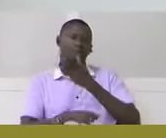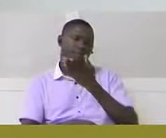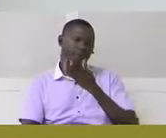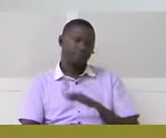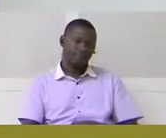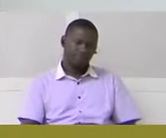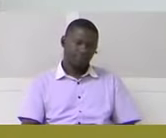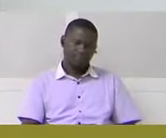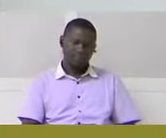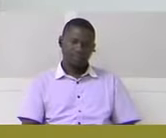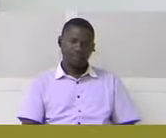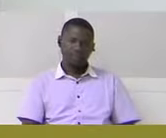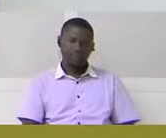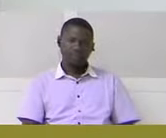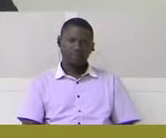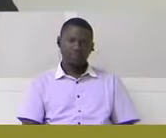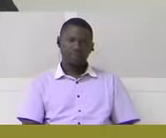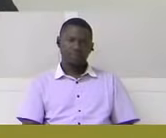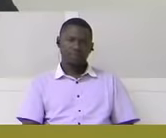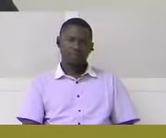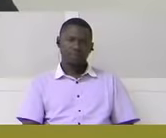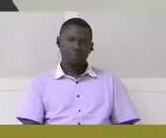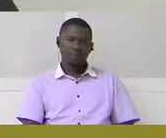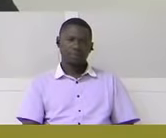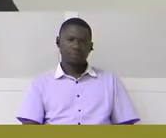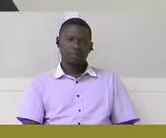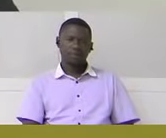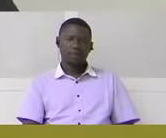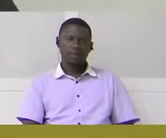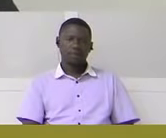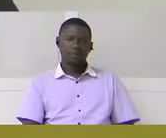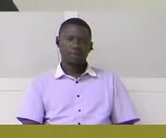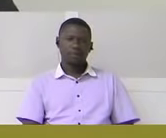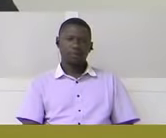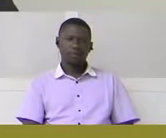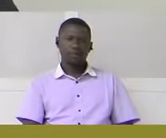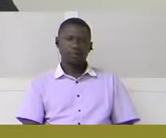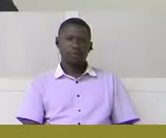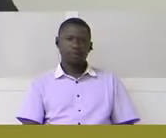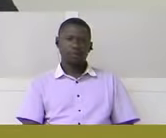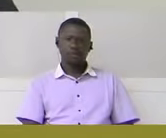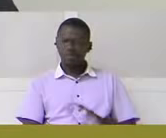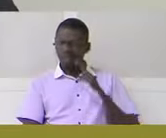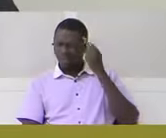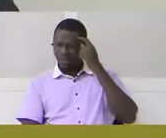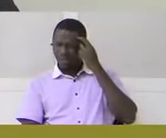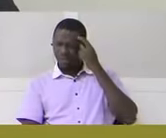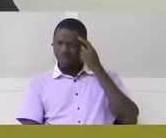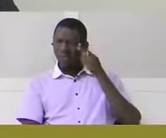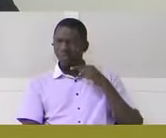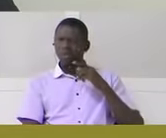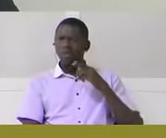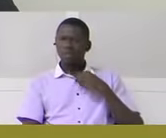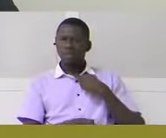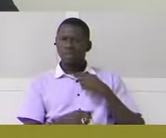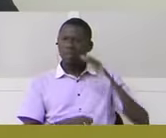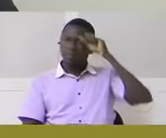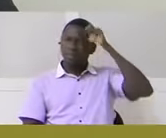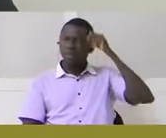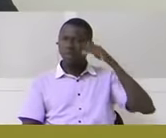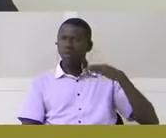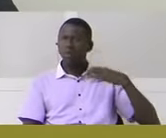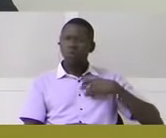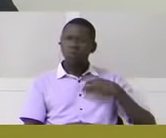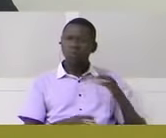We were made to understand that he was traveling abroad to another West African country. Is that true or not? Ngim kibaro fanan sodoko